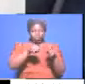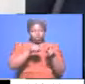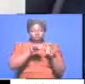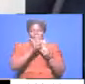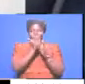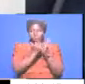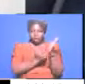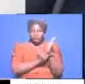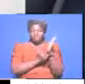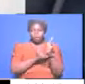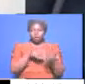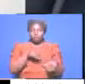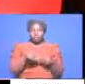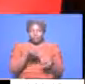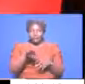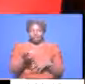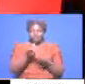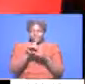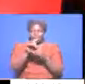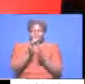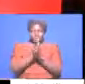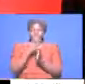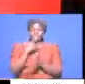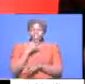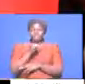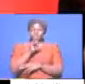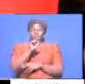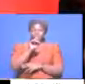leads with 550 cases.